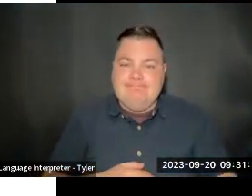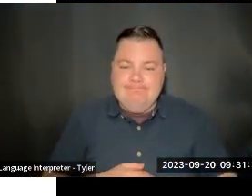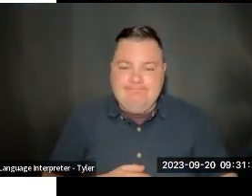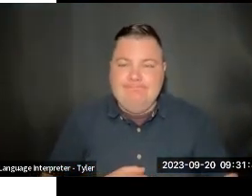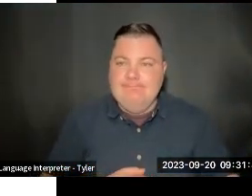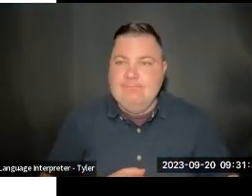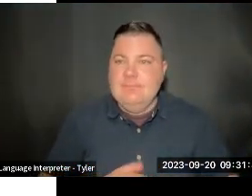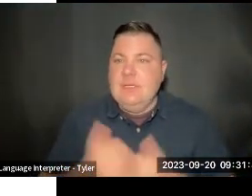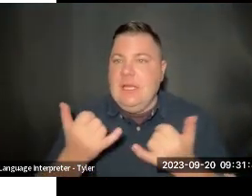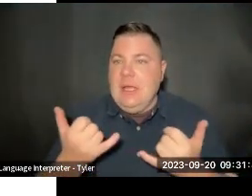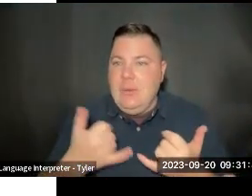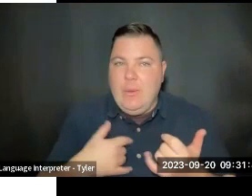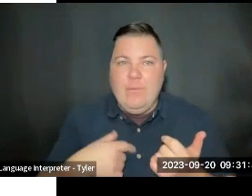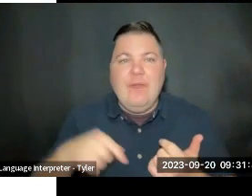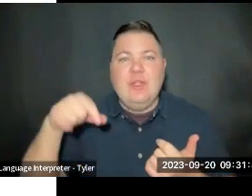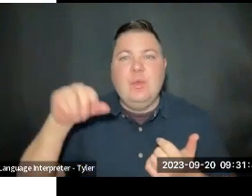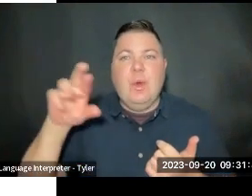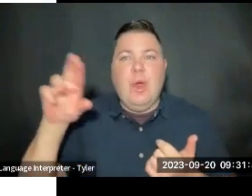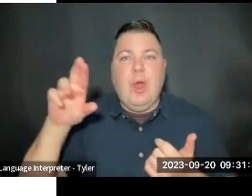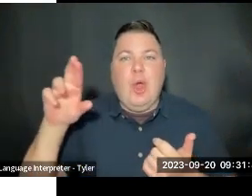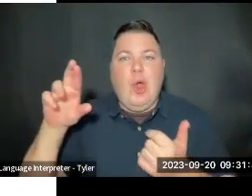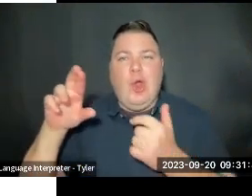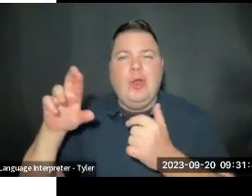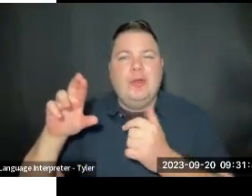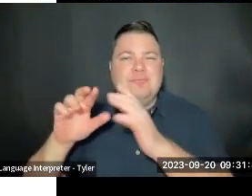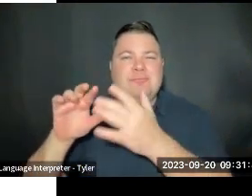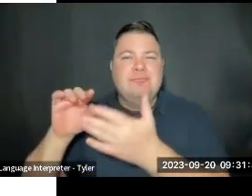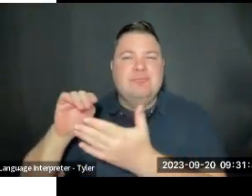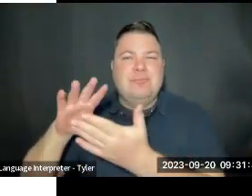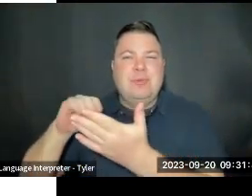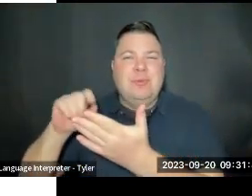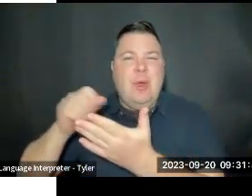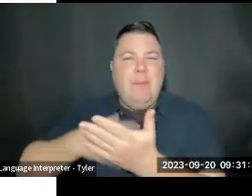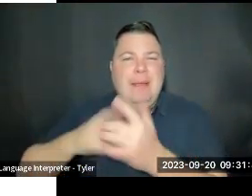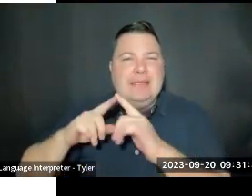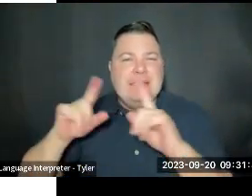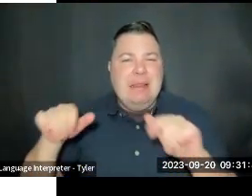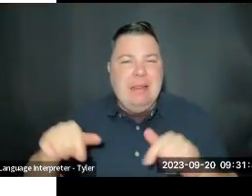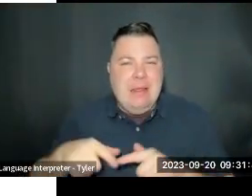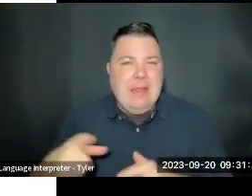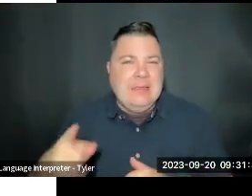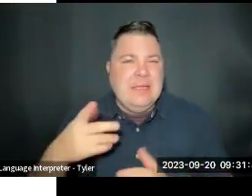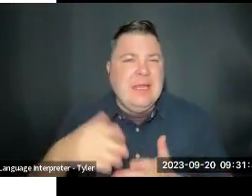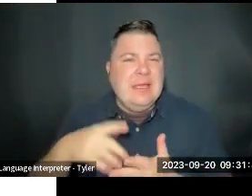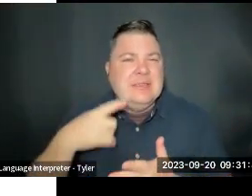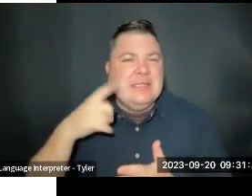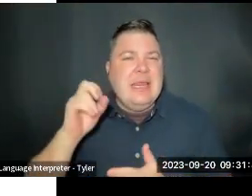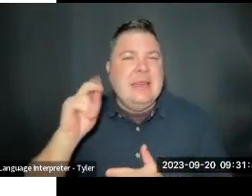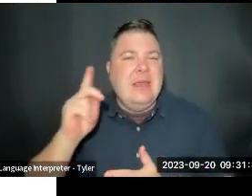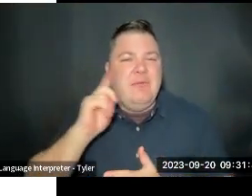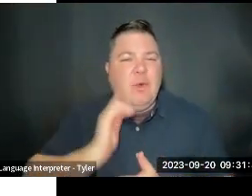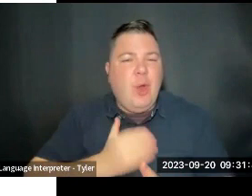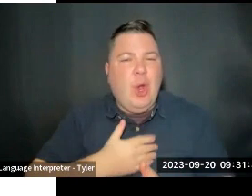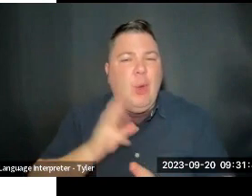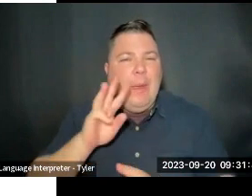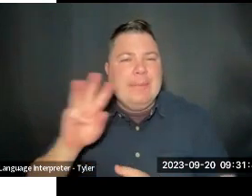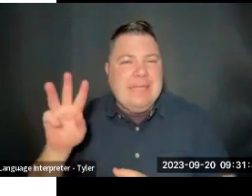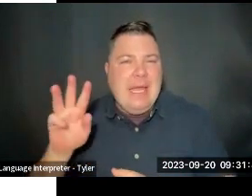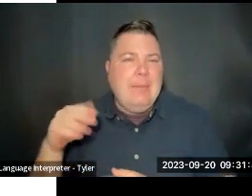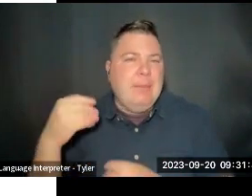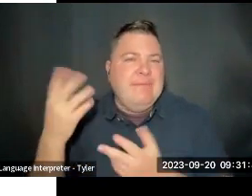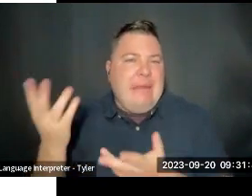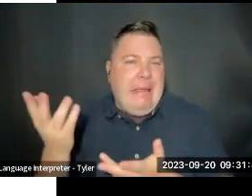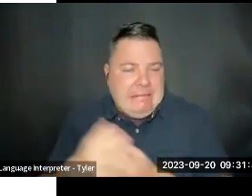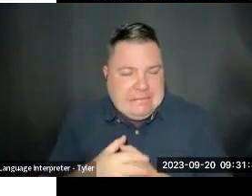I have a QR code up on my slide, but again, that's just a link to our website. I have provided that